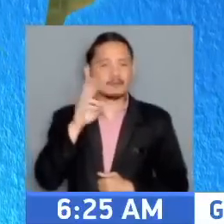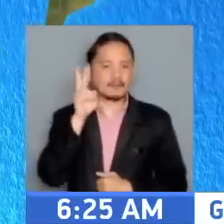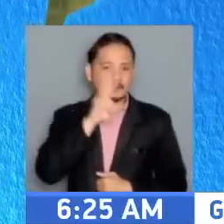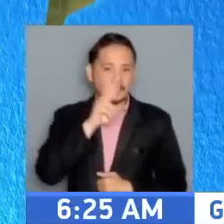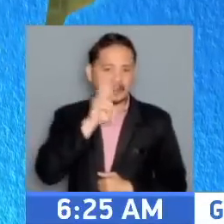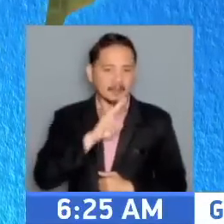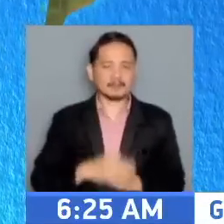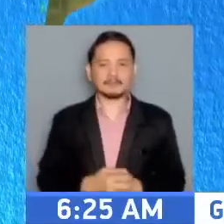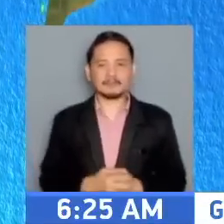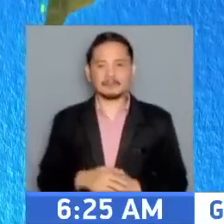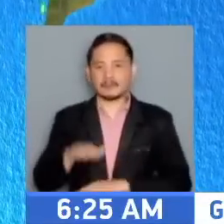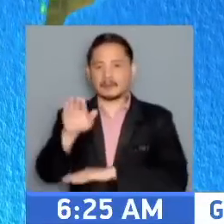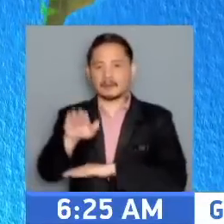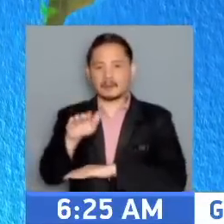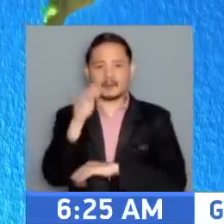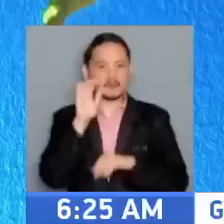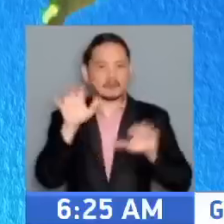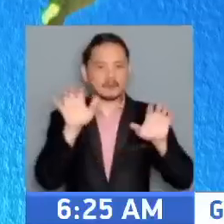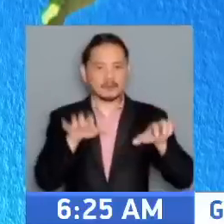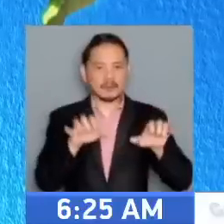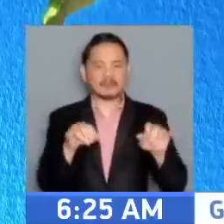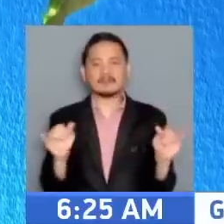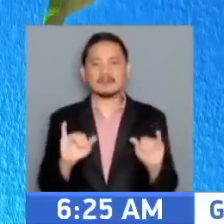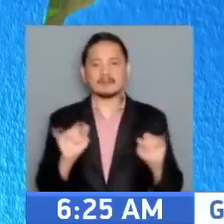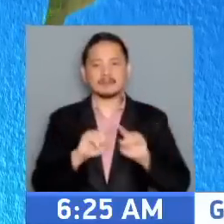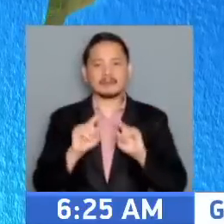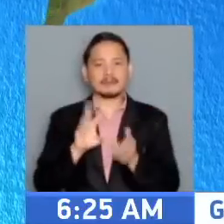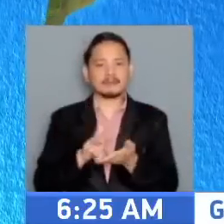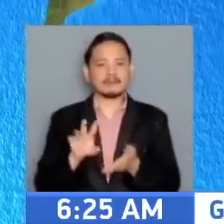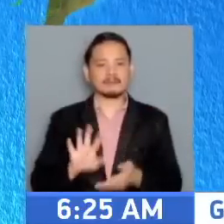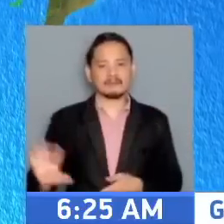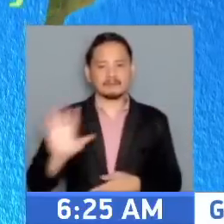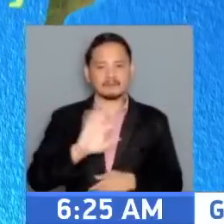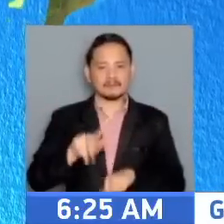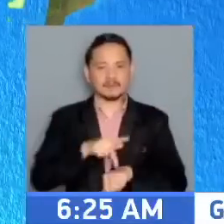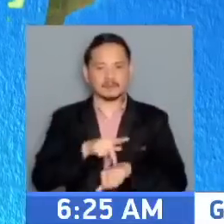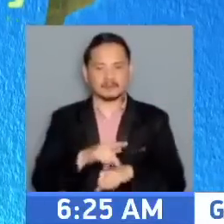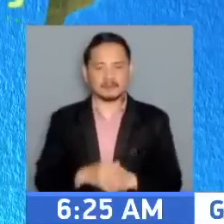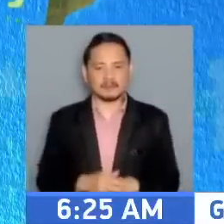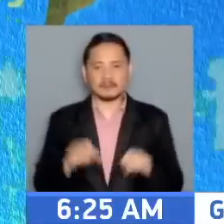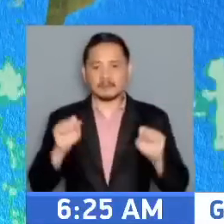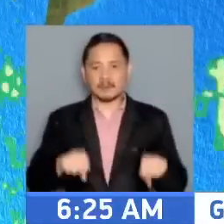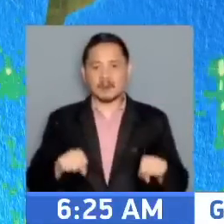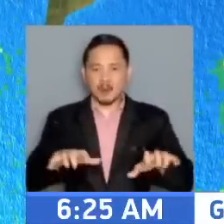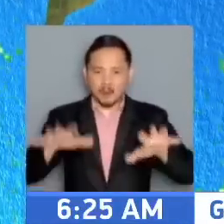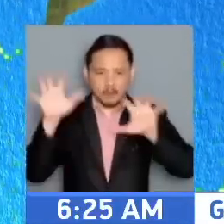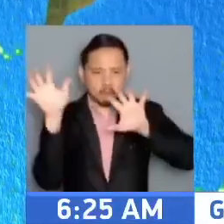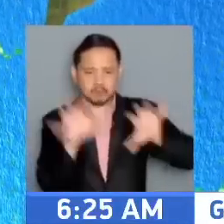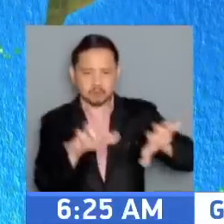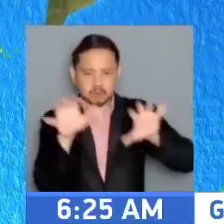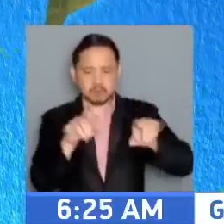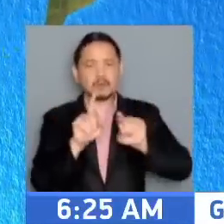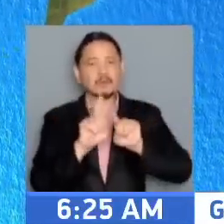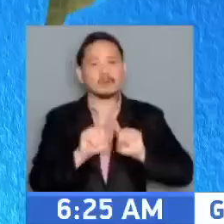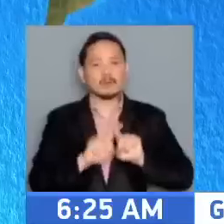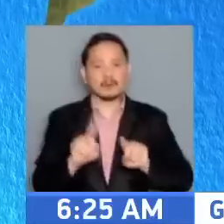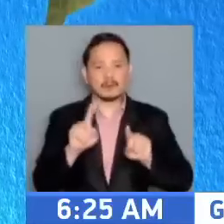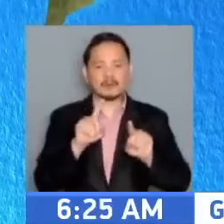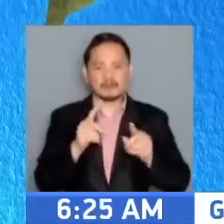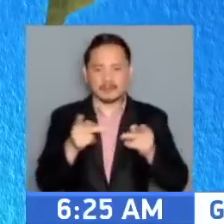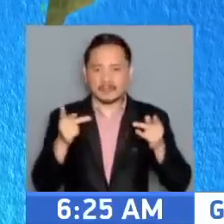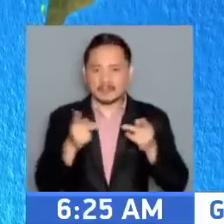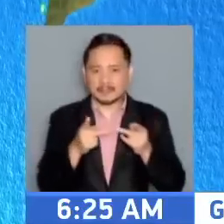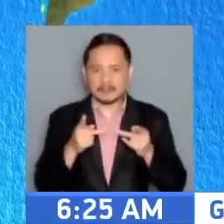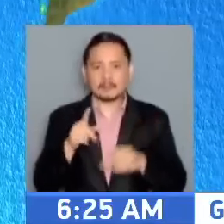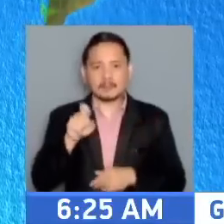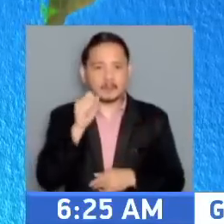hapon, uulanin na rin ang ilang panig ng bansa. Posible ang heavy to intense rains sa ilang lugar, kaya maging alerto mula sa banta